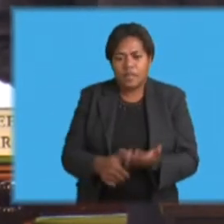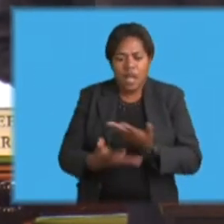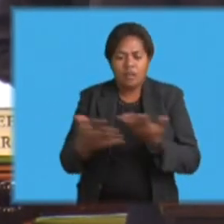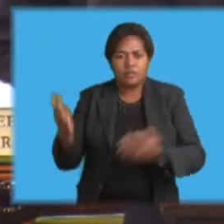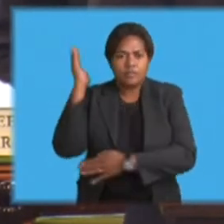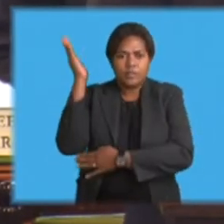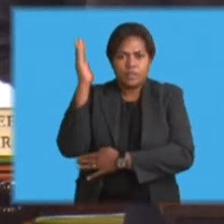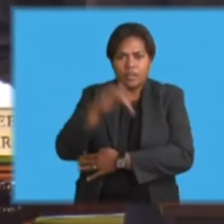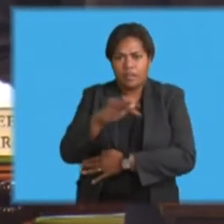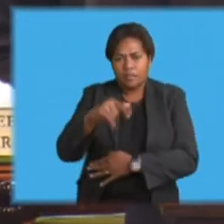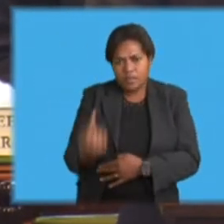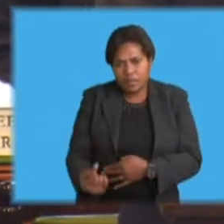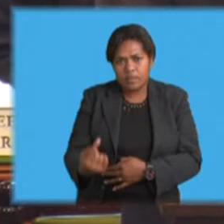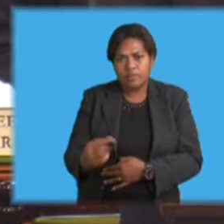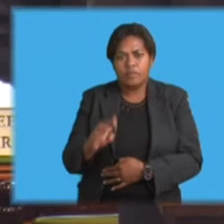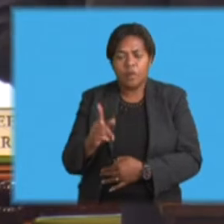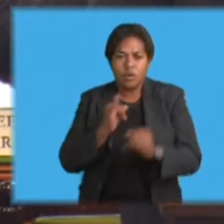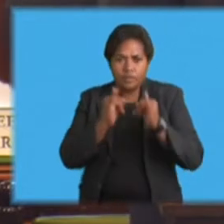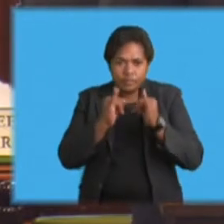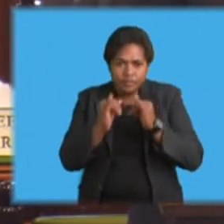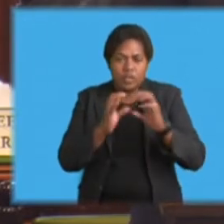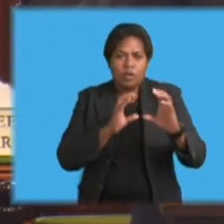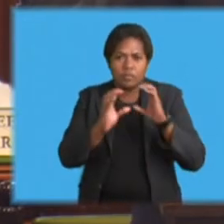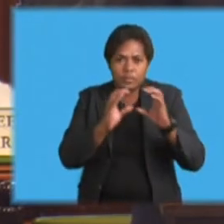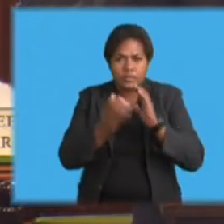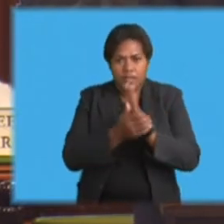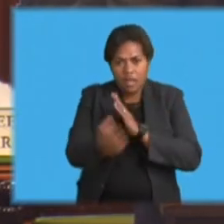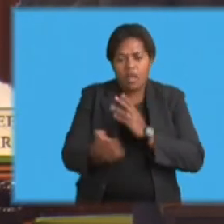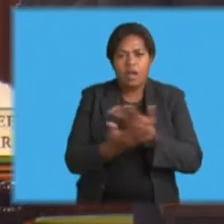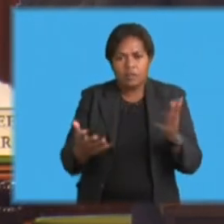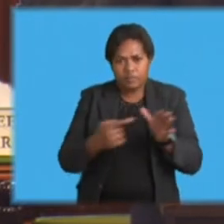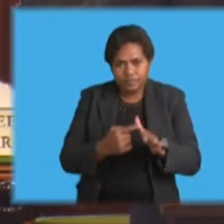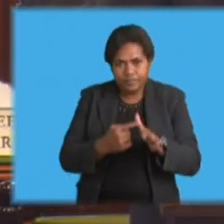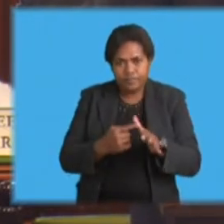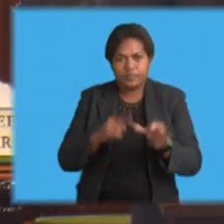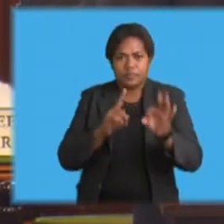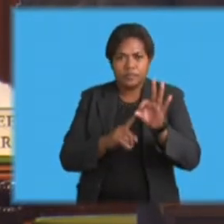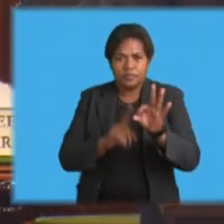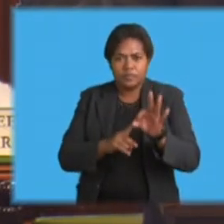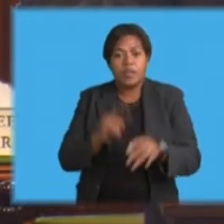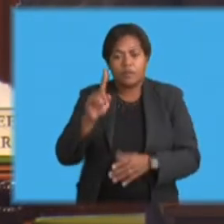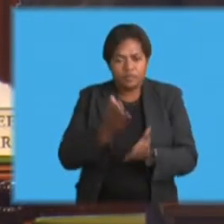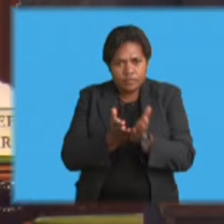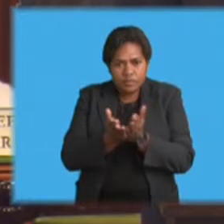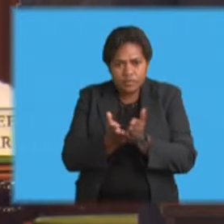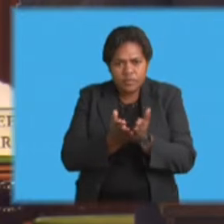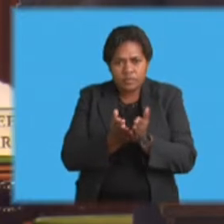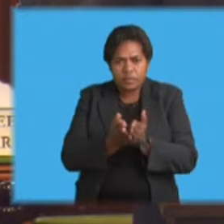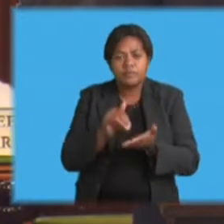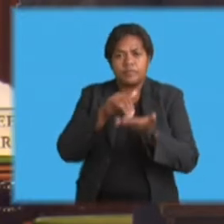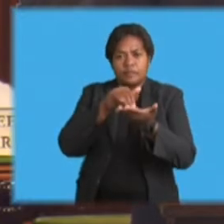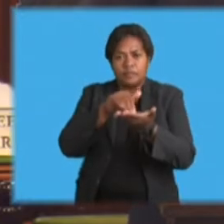present themselves for interview, communication skills, and how to answer interview questions. So all of these services are designed to help